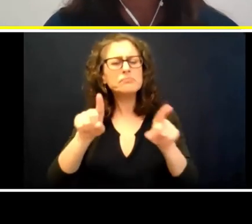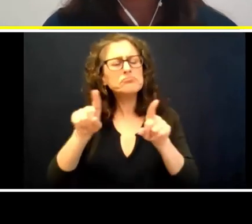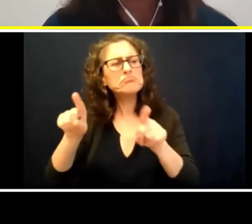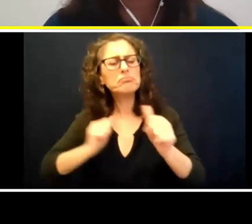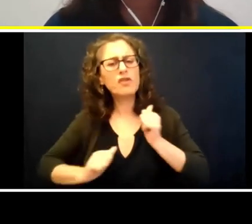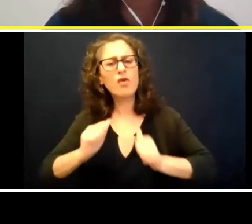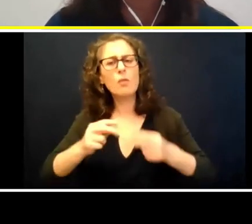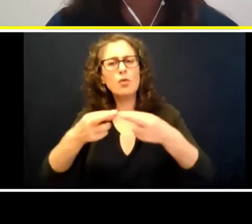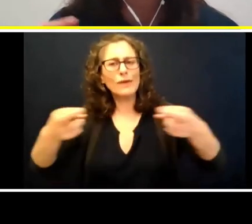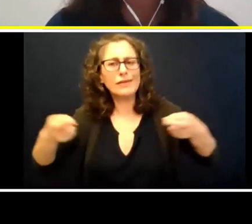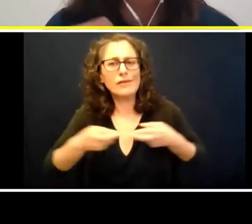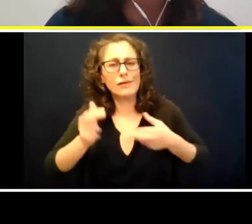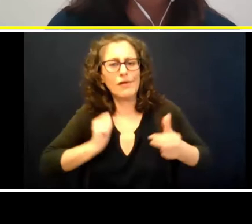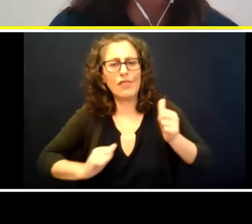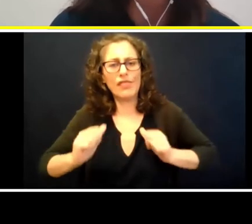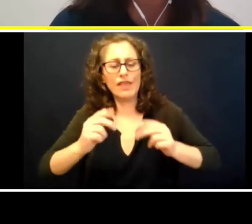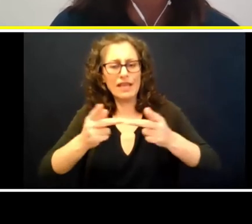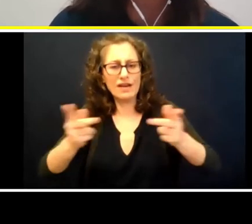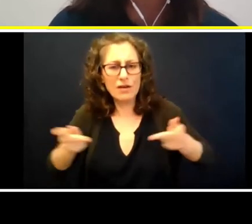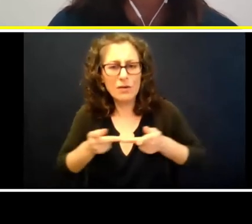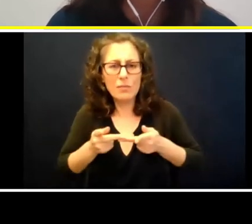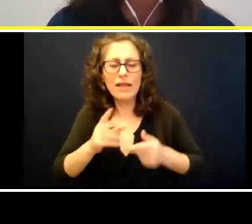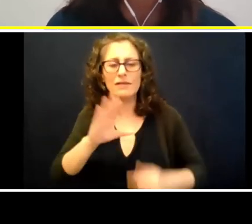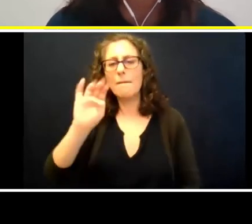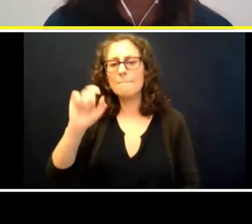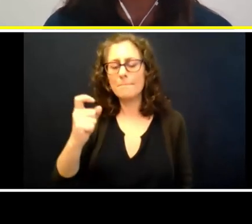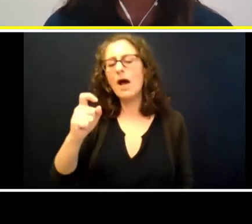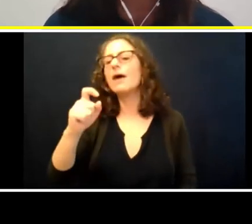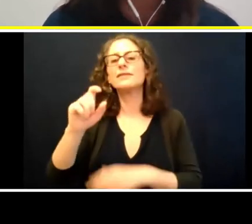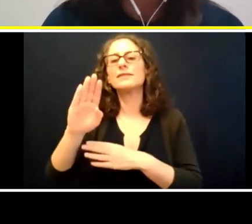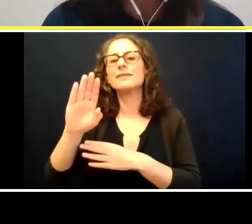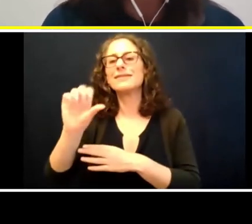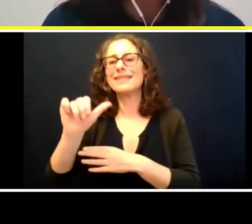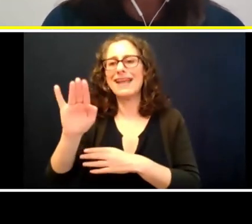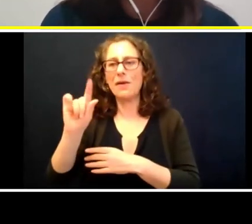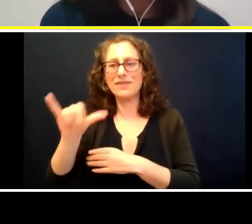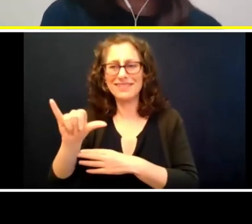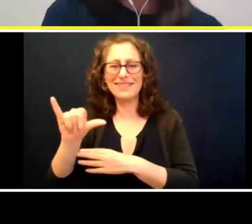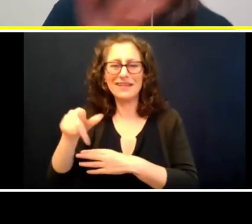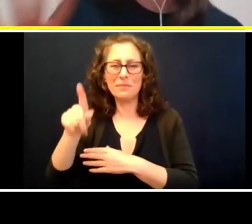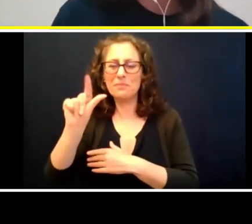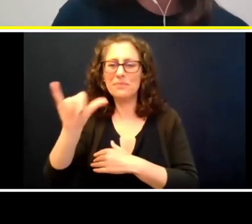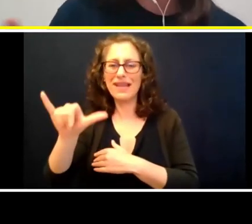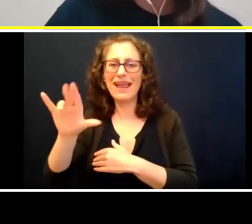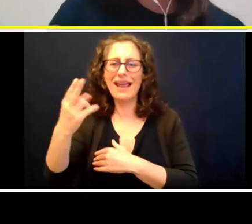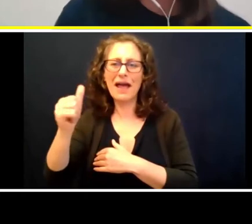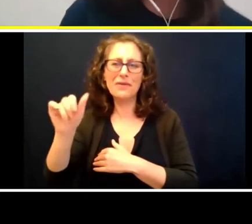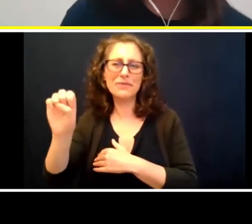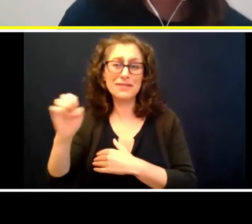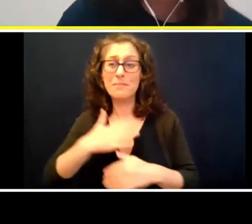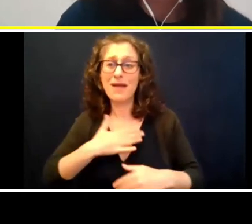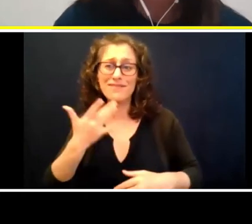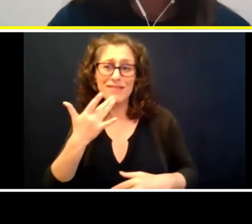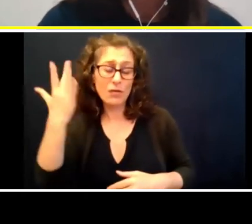I loved performing at Bucks County Playhouse. That's probably my favorite spot because it's right on the water, and it's such a